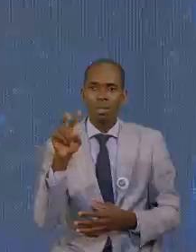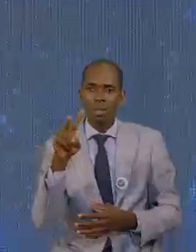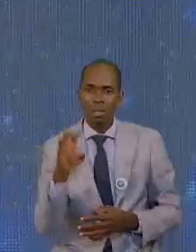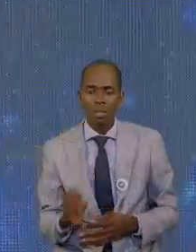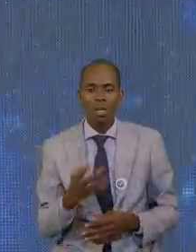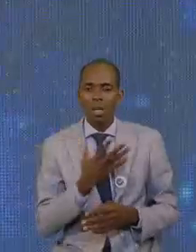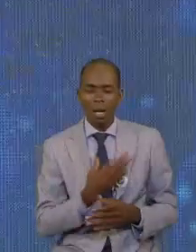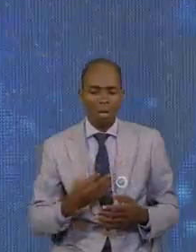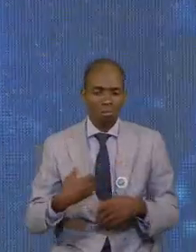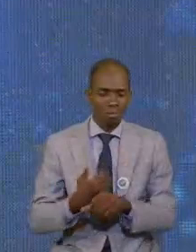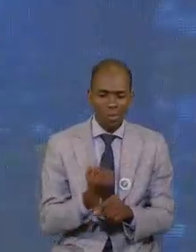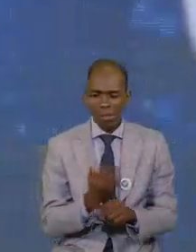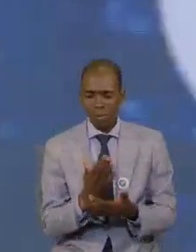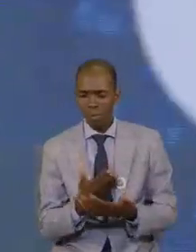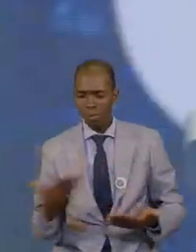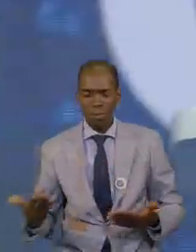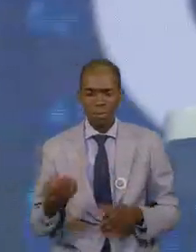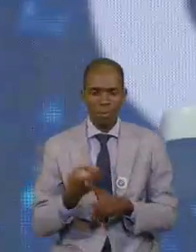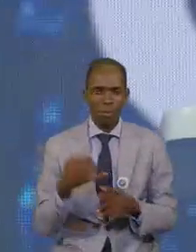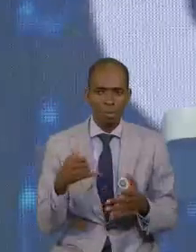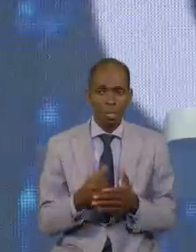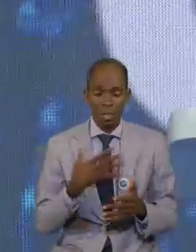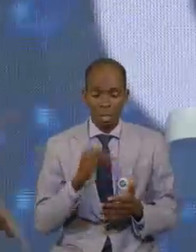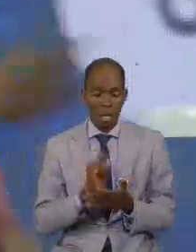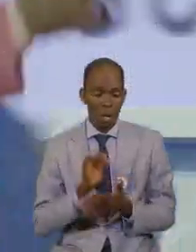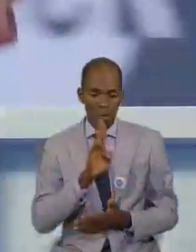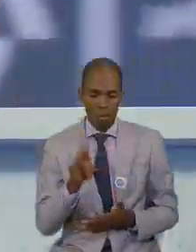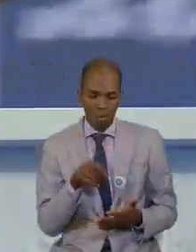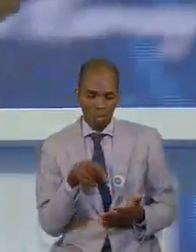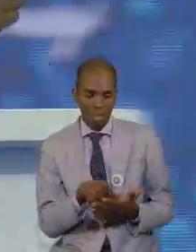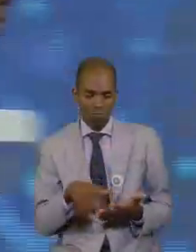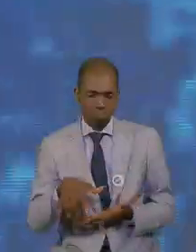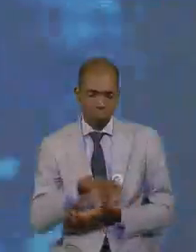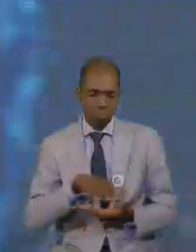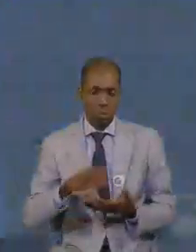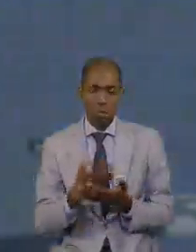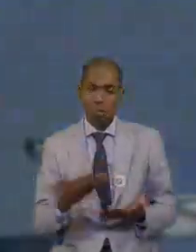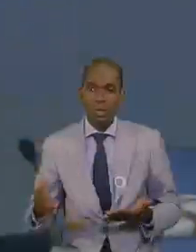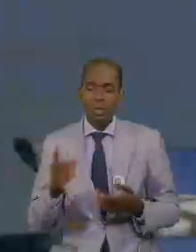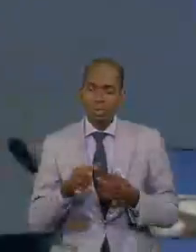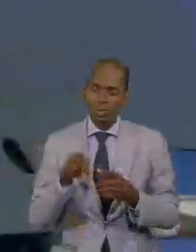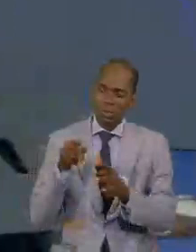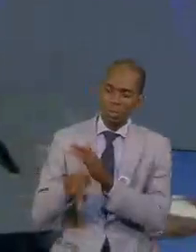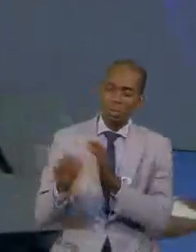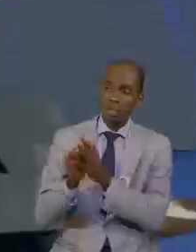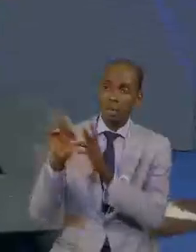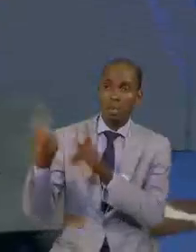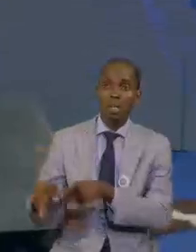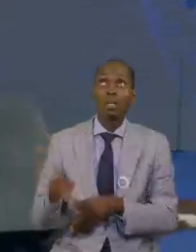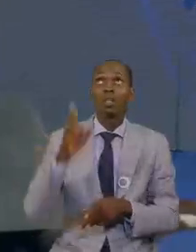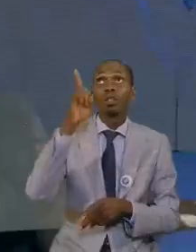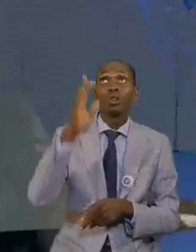them together, and you say, I'm going to use this concoction to kill that man, God will